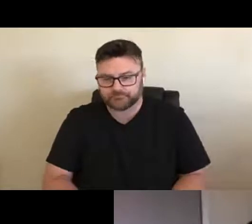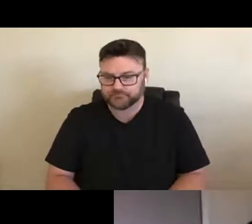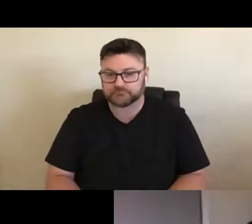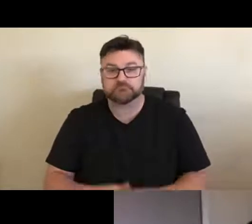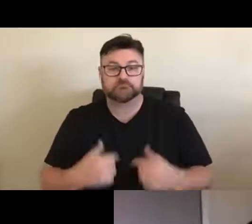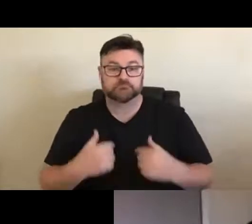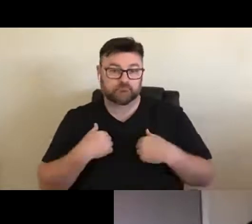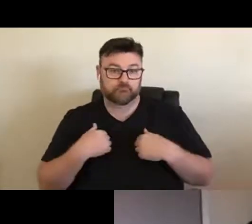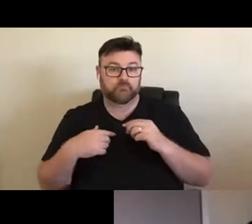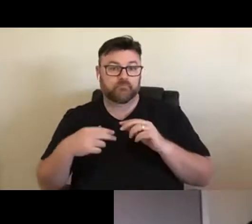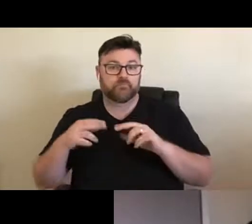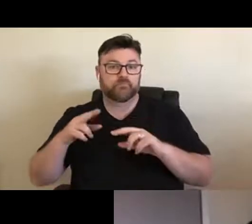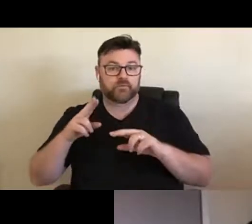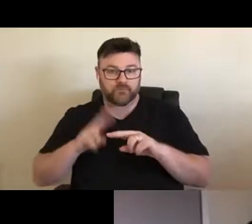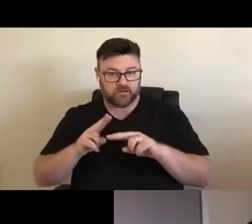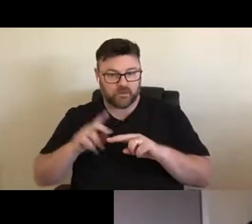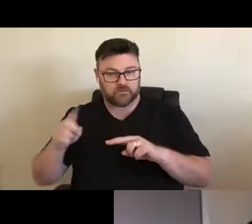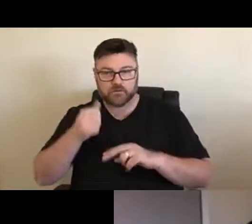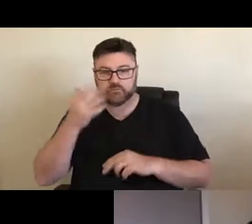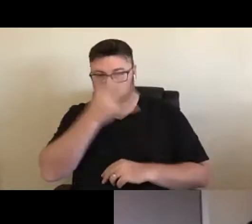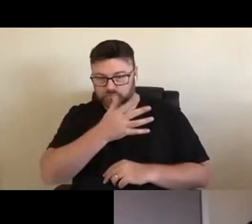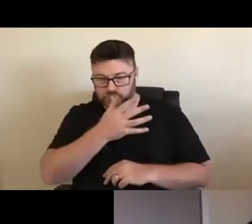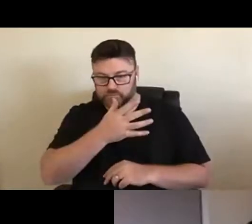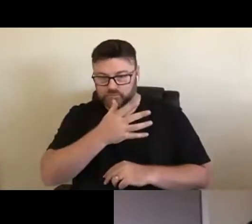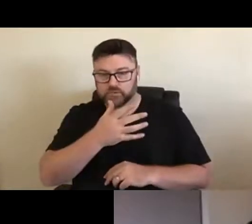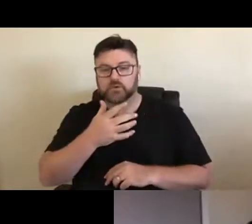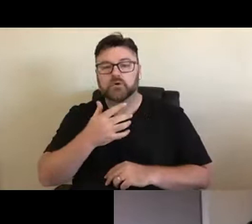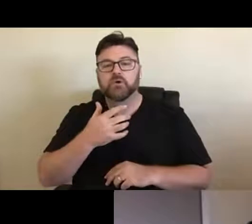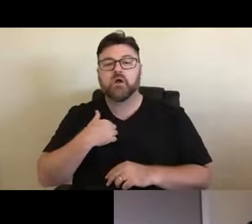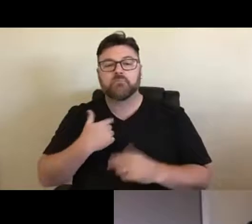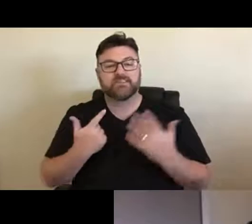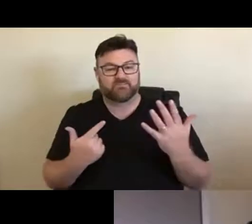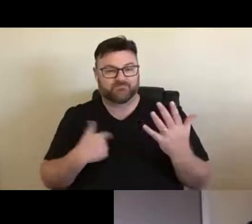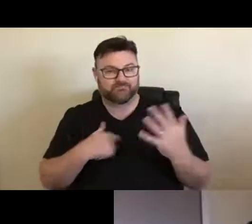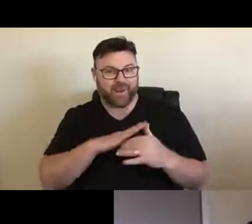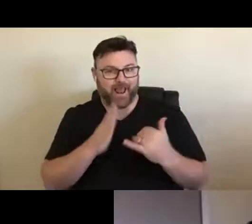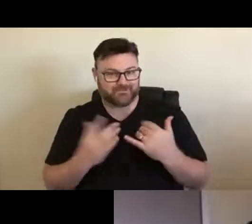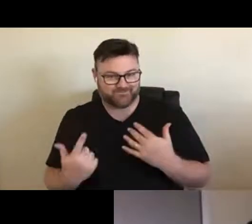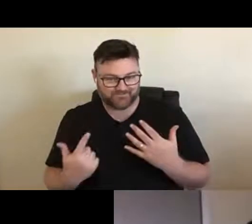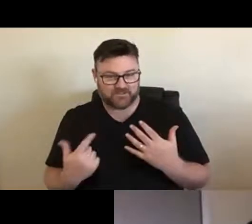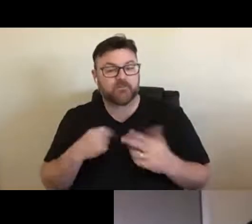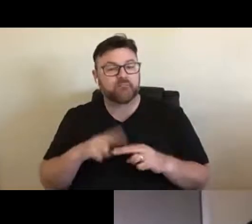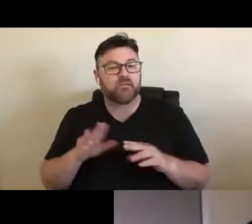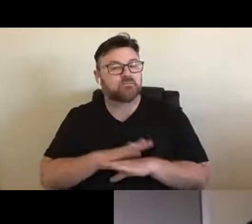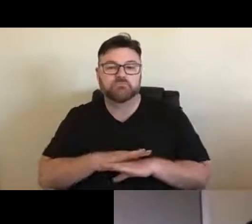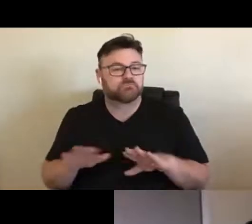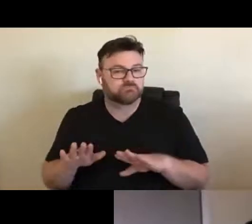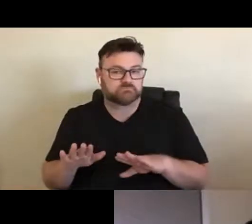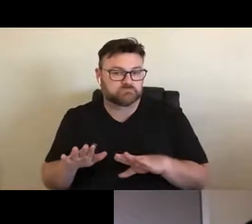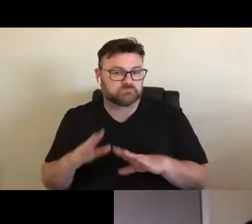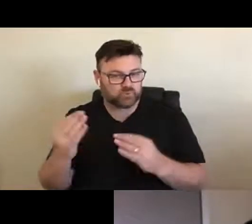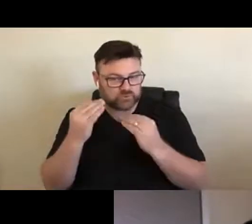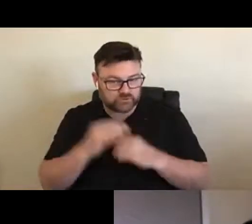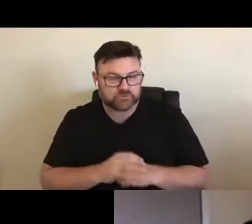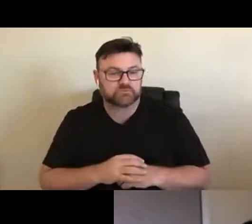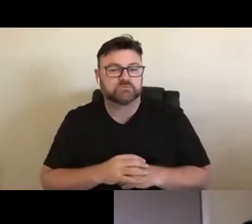Aboriginal, my mum's Polish and Scottish, and I'm the last of 7 children. My father was not allowed to be educated. My grandmother was a servant in this